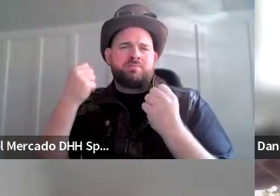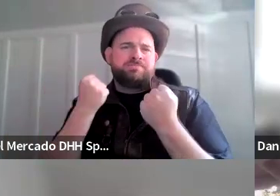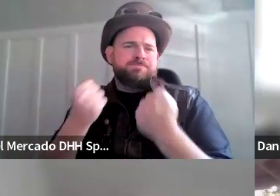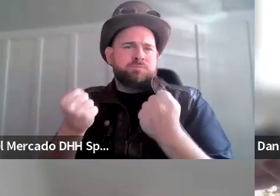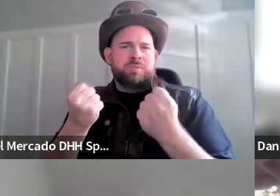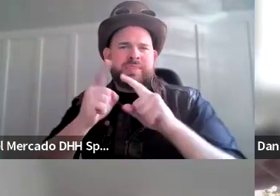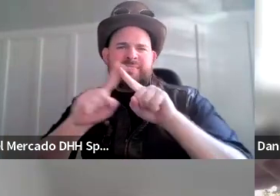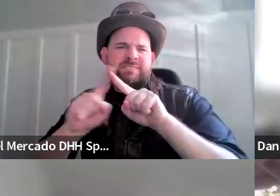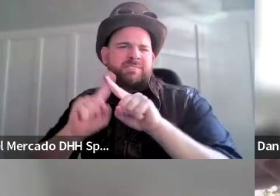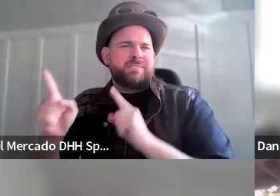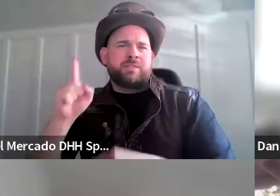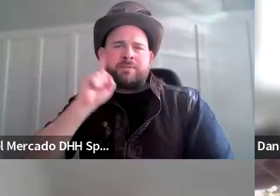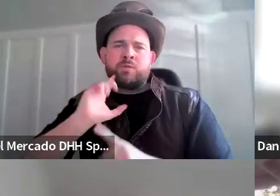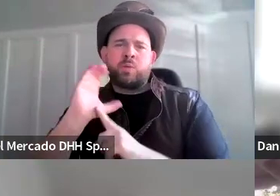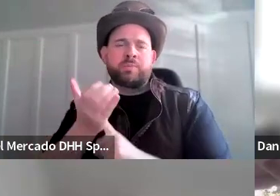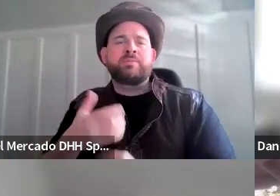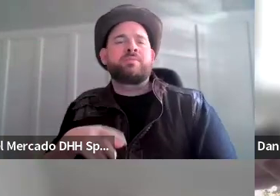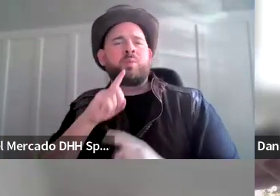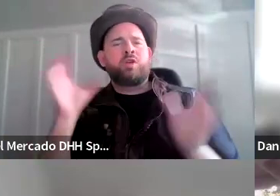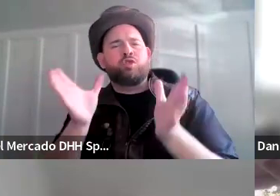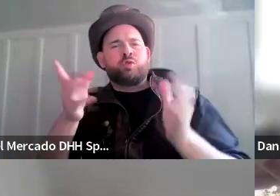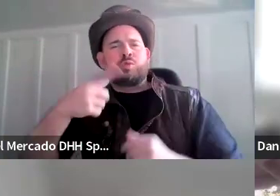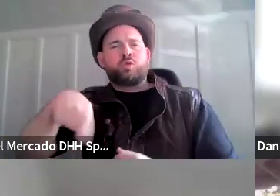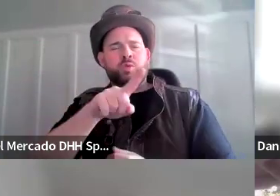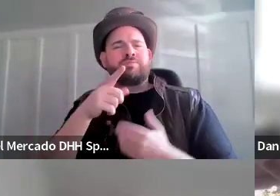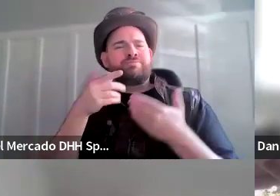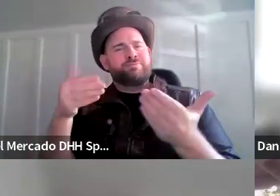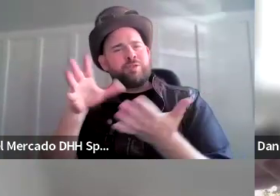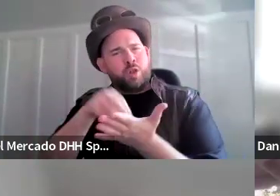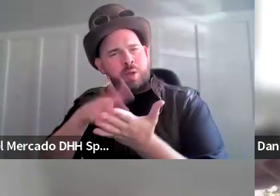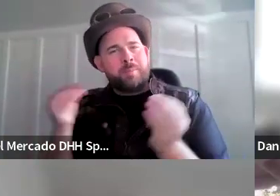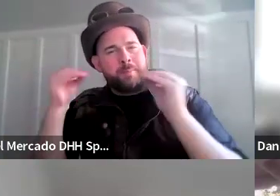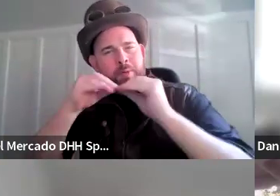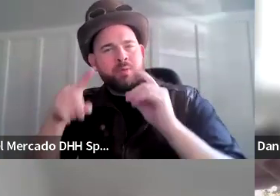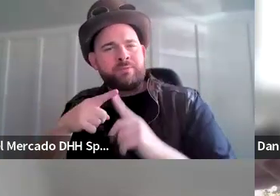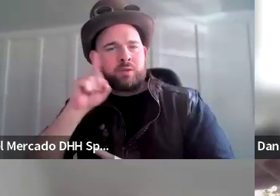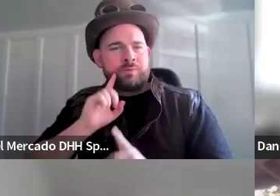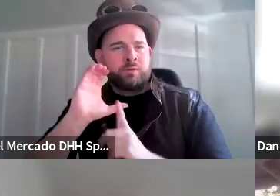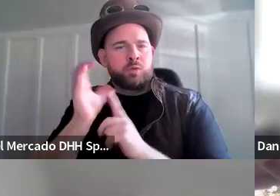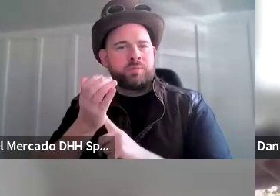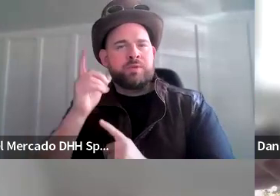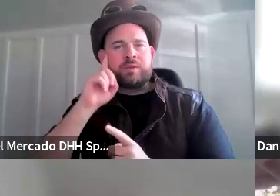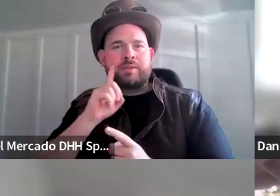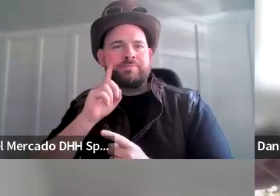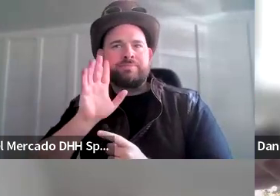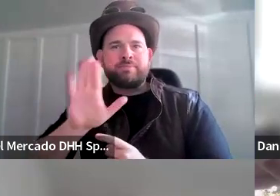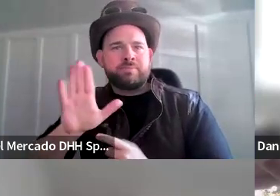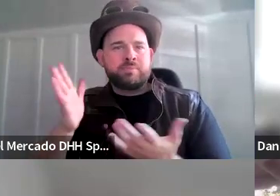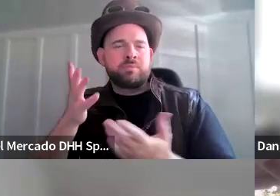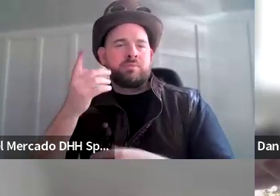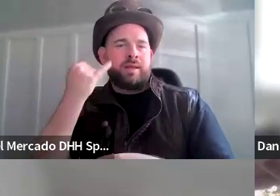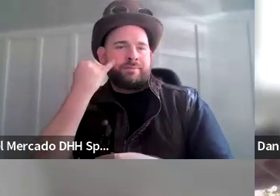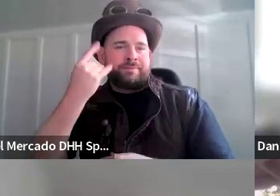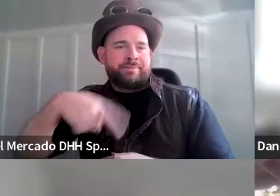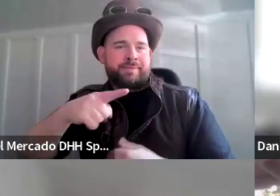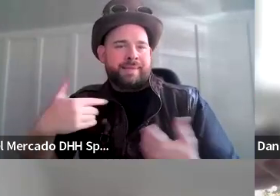documentary. Take advantage of these resources. They all really strongly represent deaf culture. And as you learn